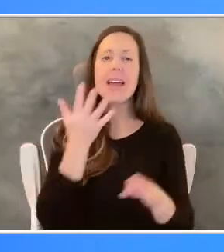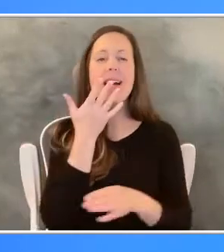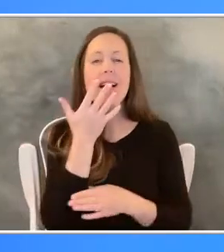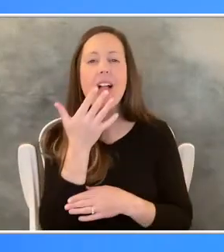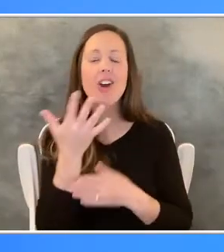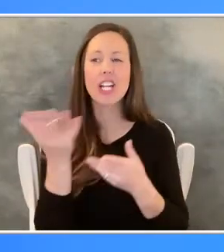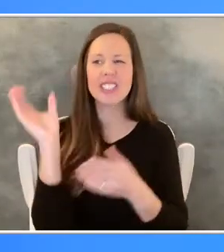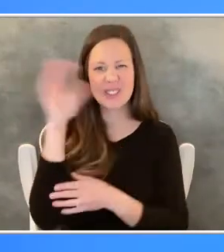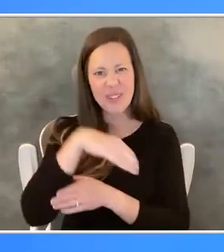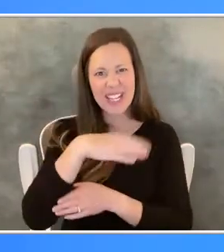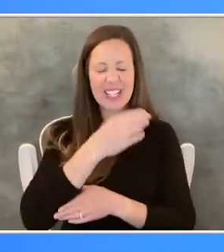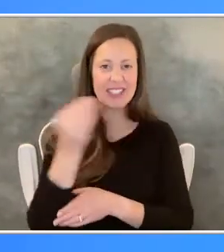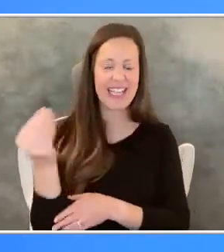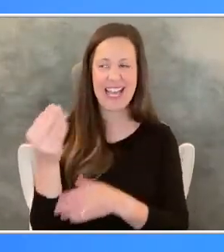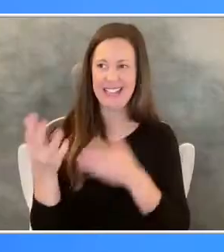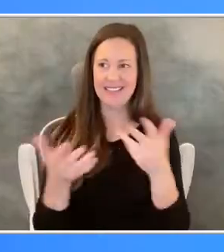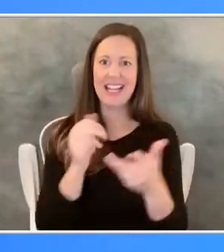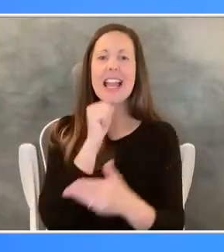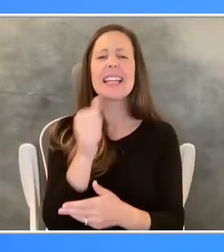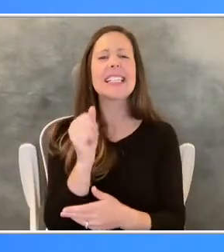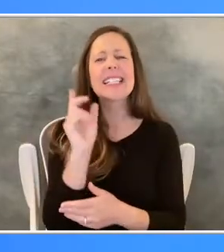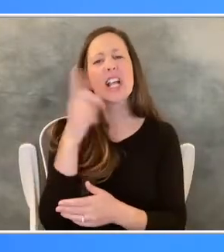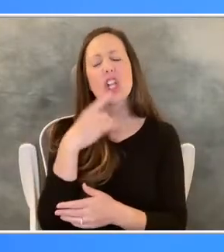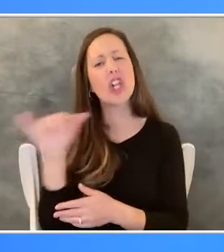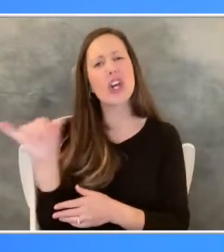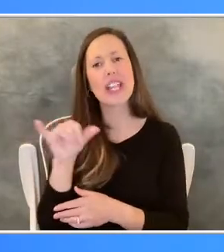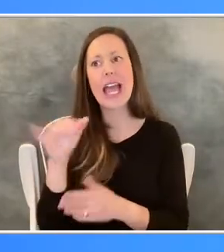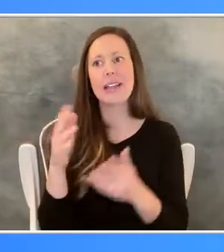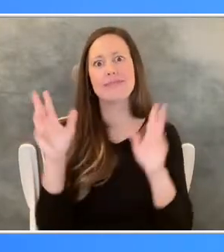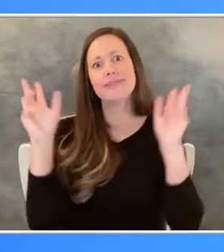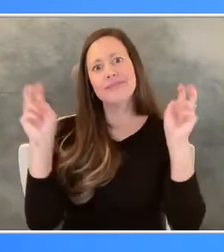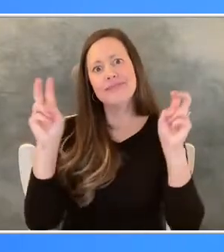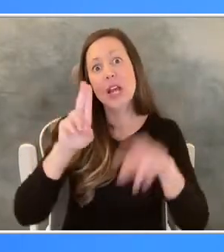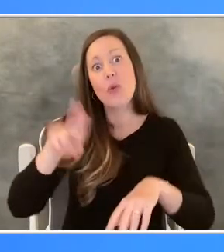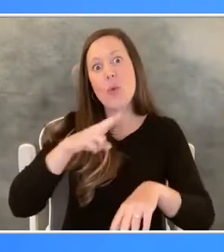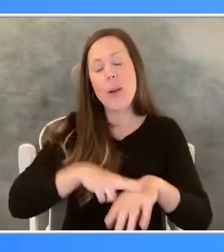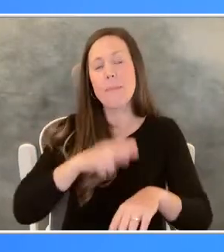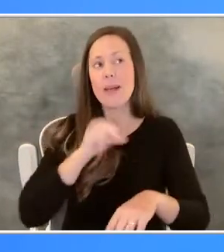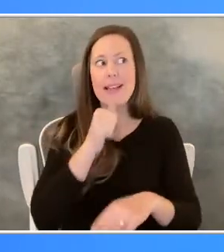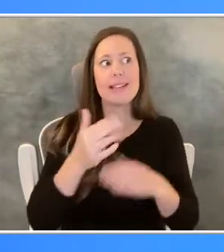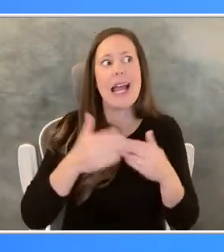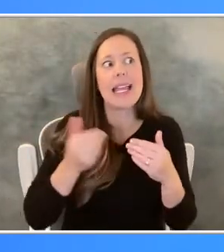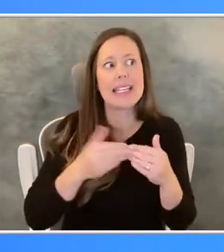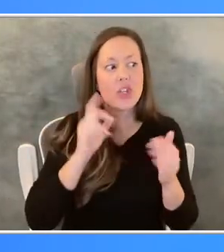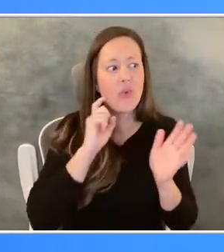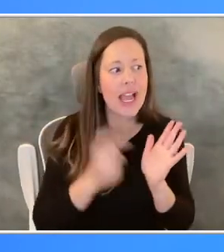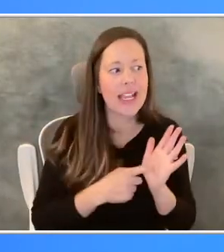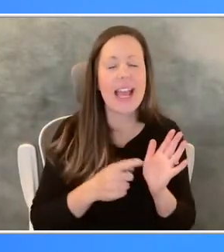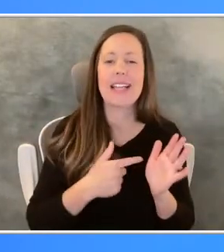and they don't look perfectly recognizable. So I created sort of like a visual